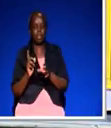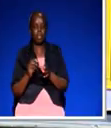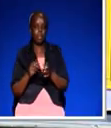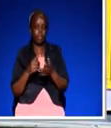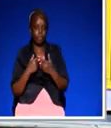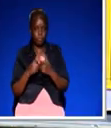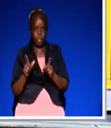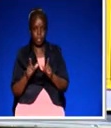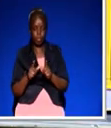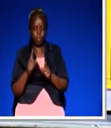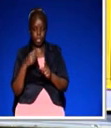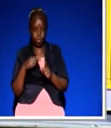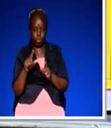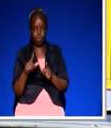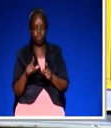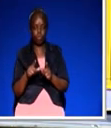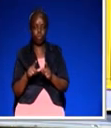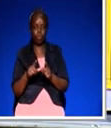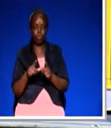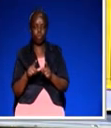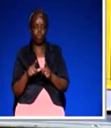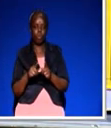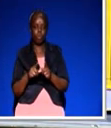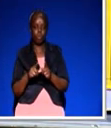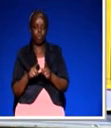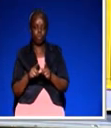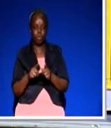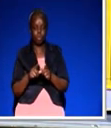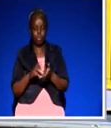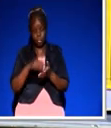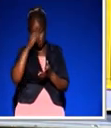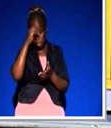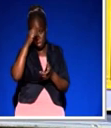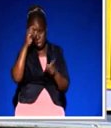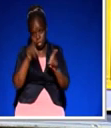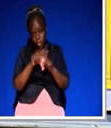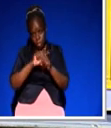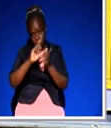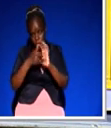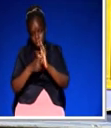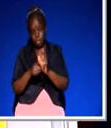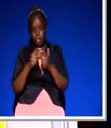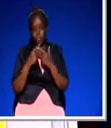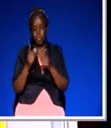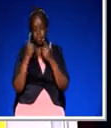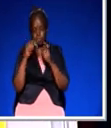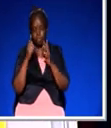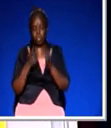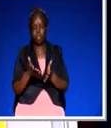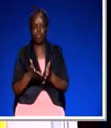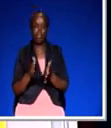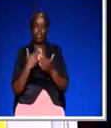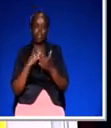However, we shall go and check on that at a later time. However, we have another line